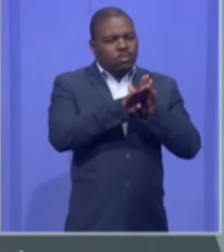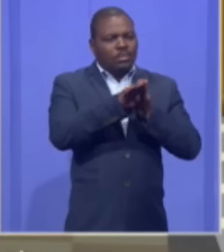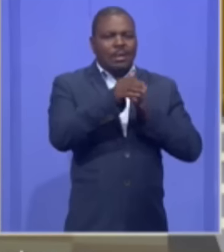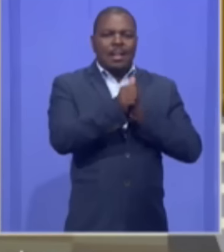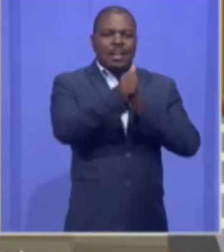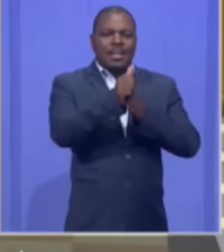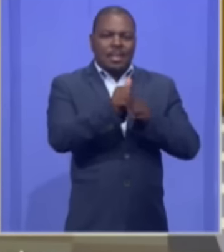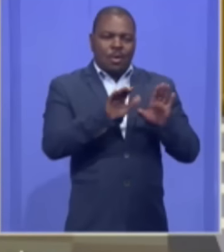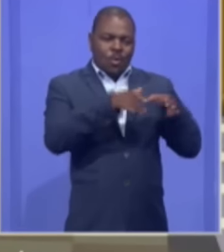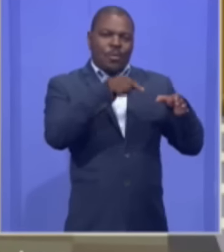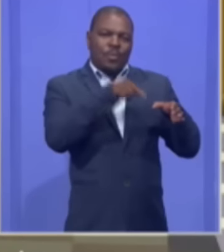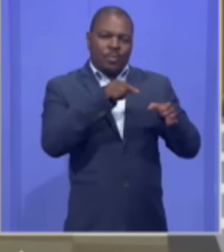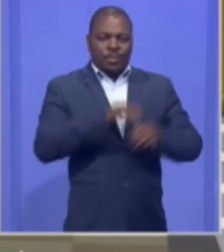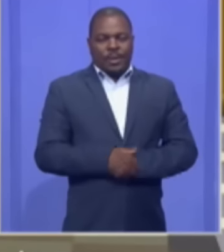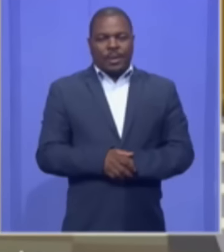party.